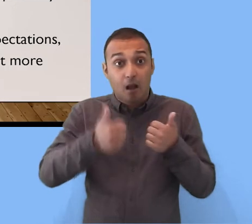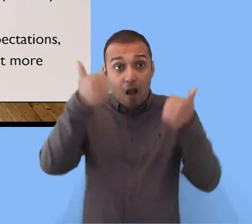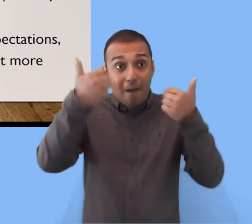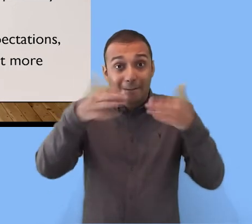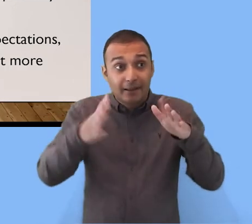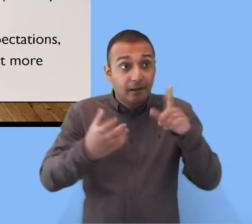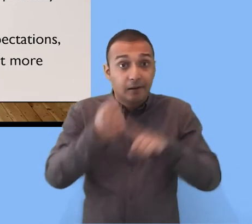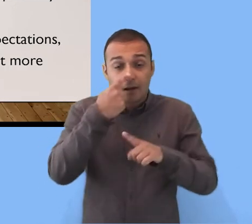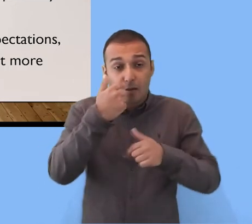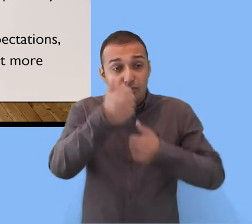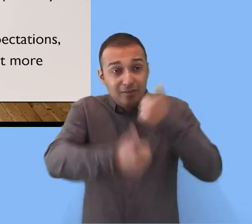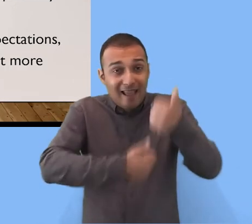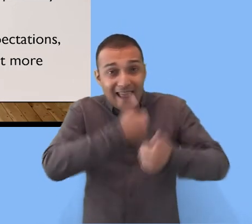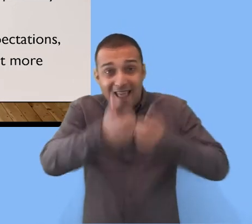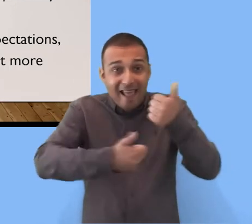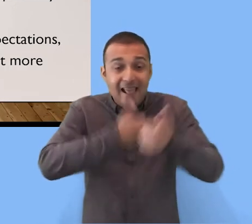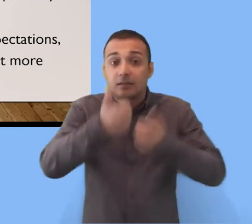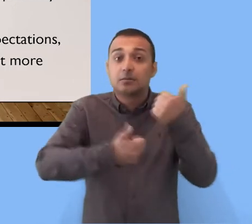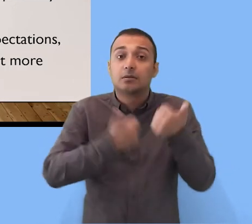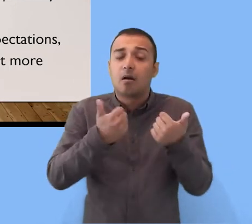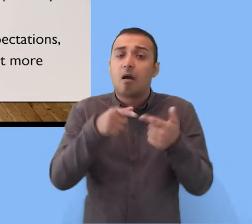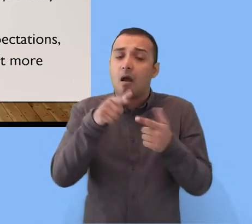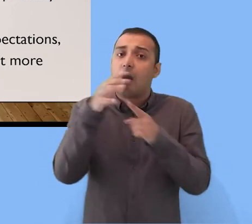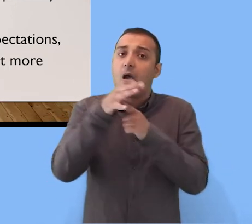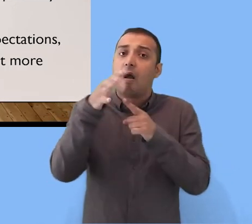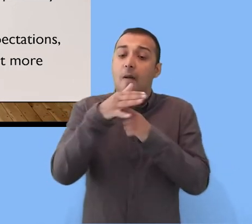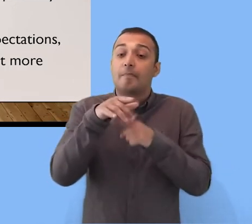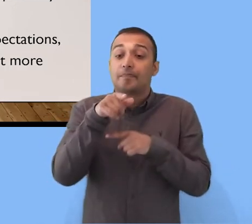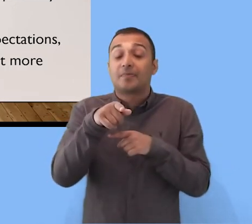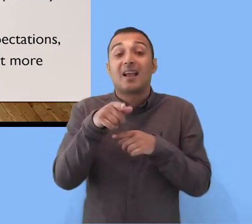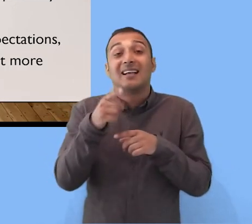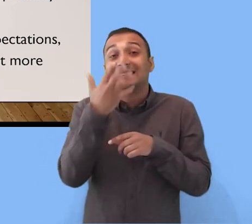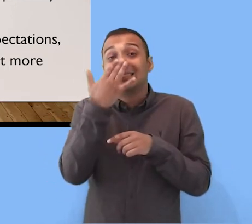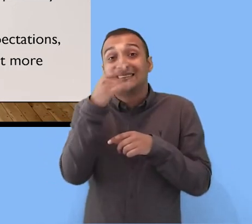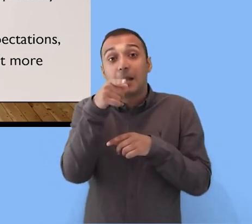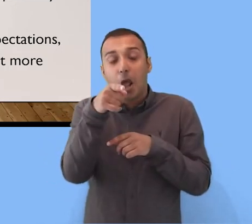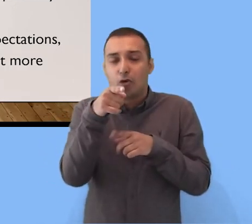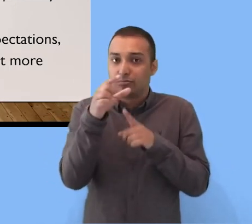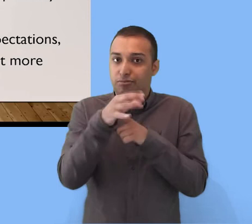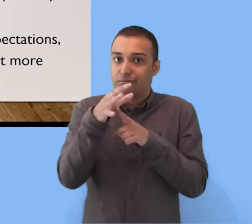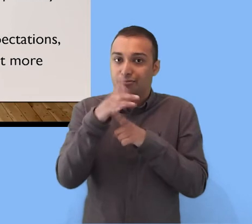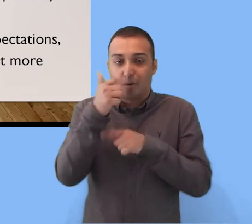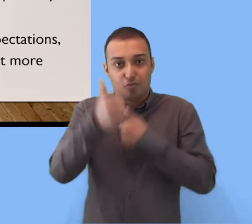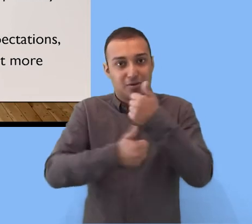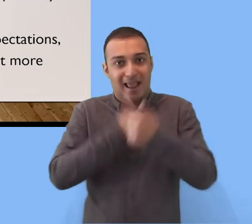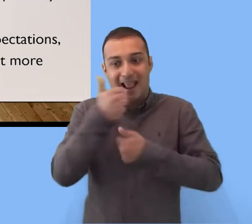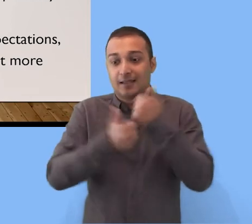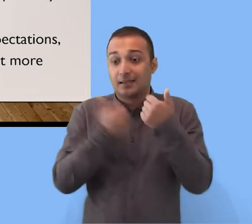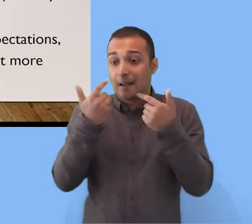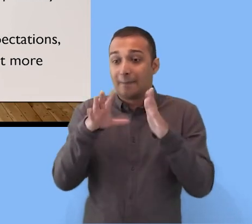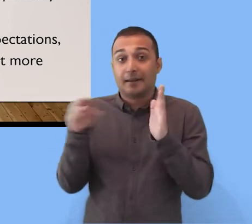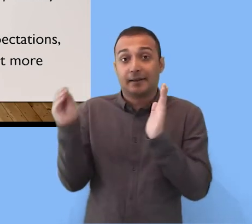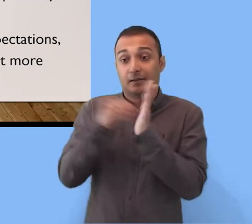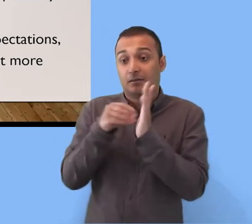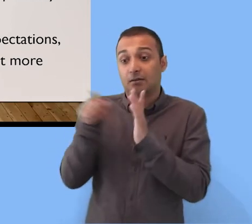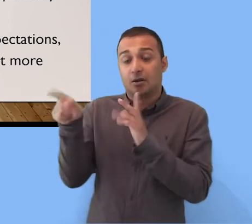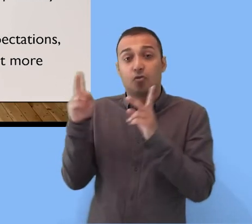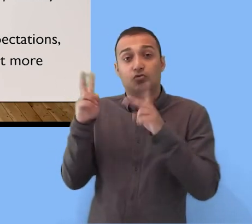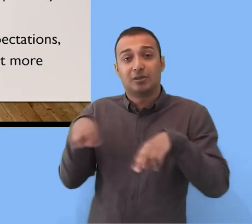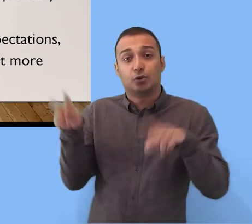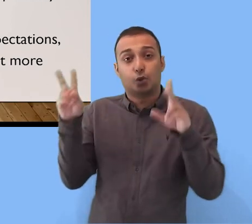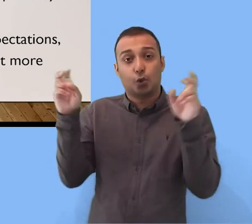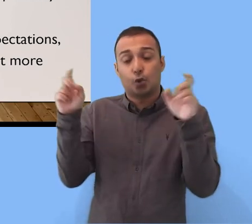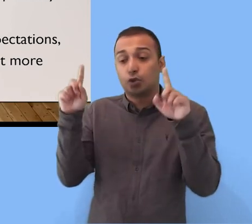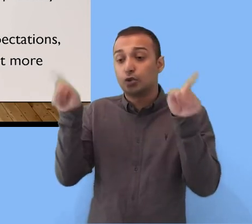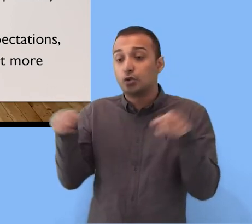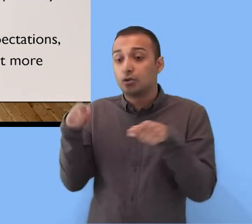children age. So if you've got teenagers, it's that last line, and I've given you the citation there. And what that